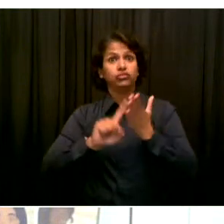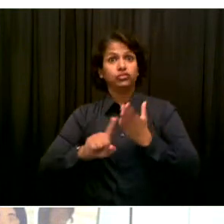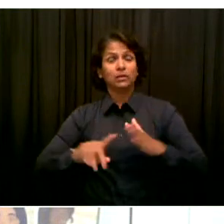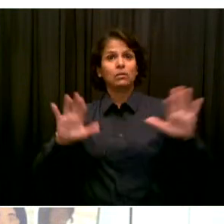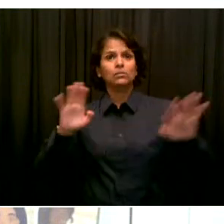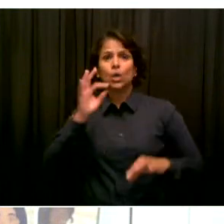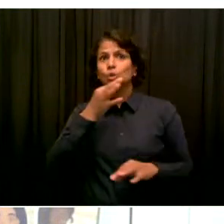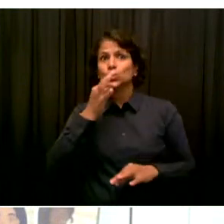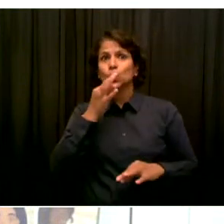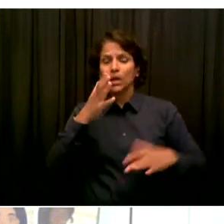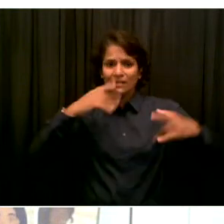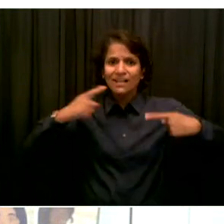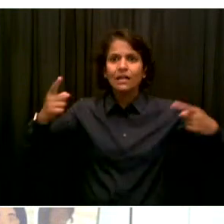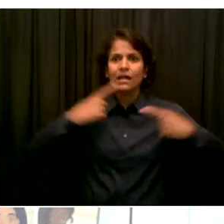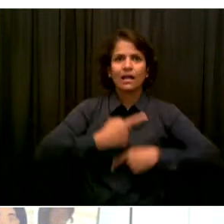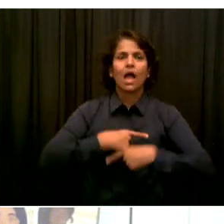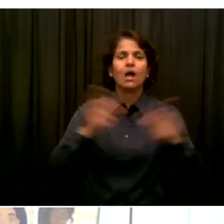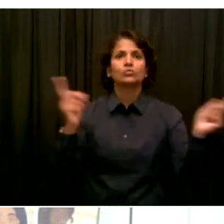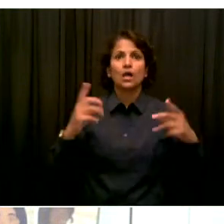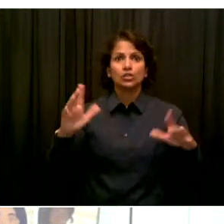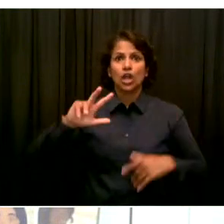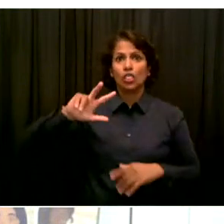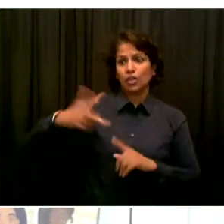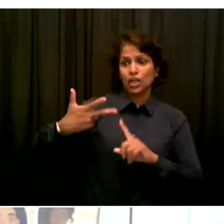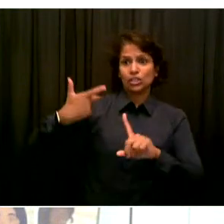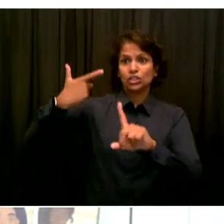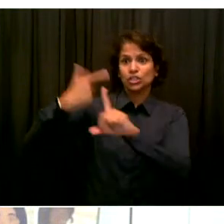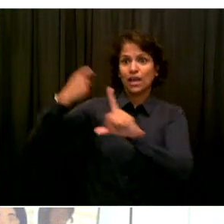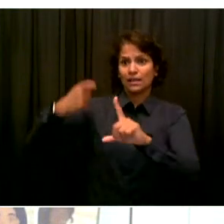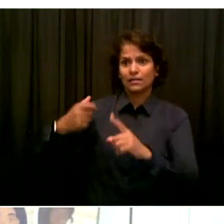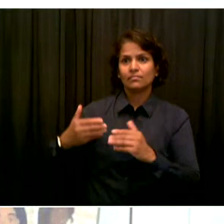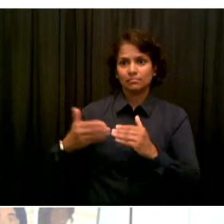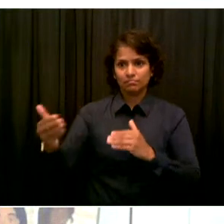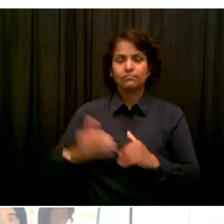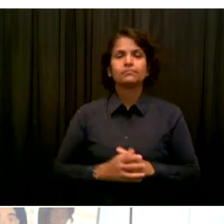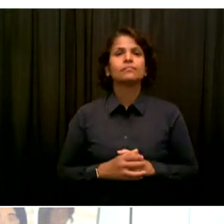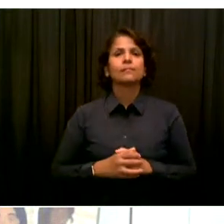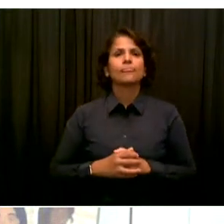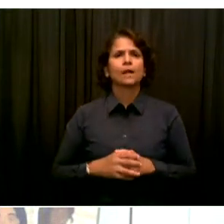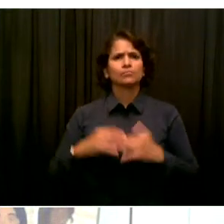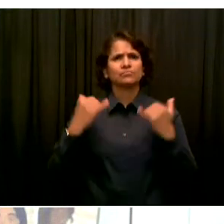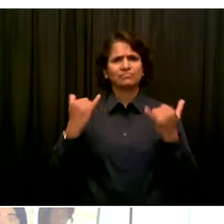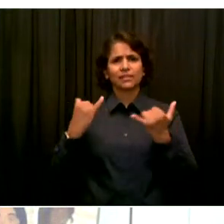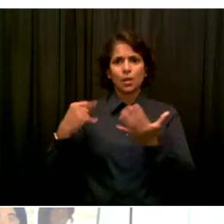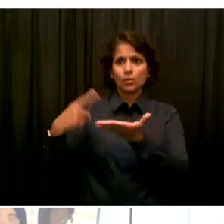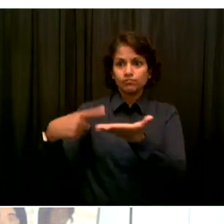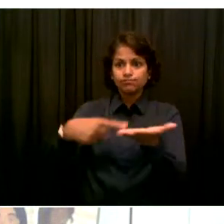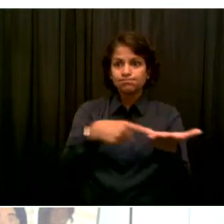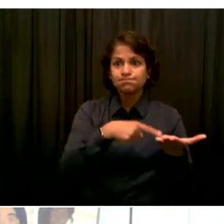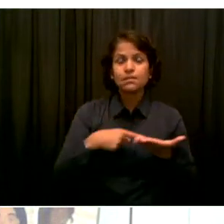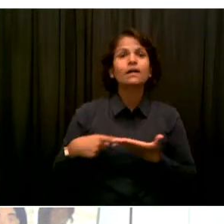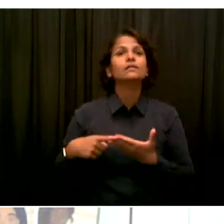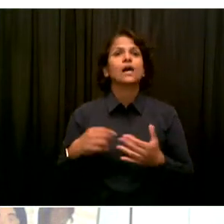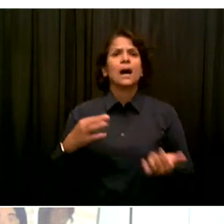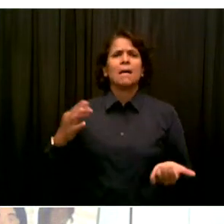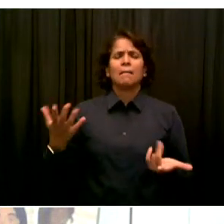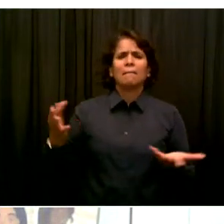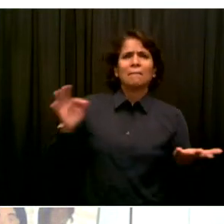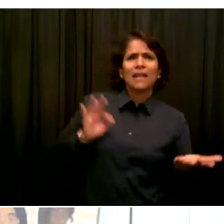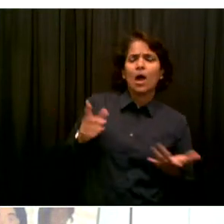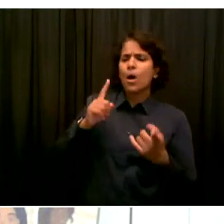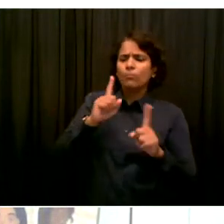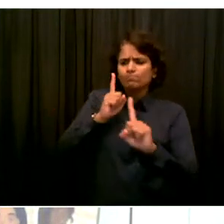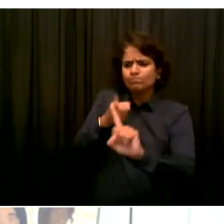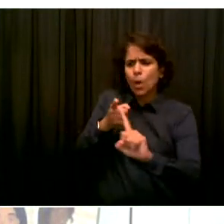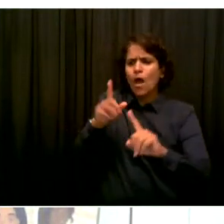some scientific debate about precisely whom would benefit from a booster dose, whether older adults or a broader